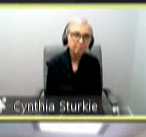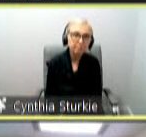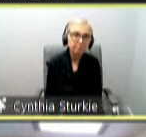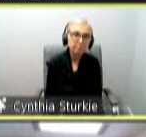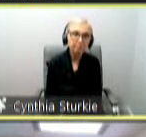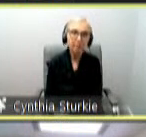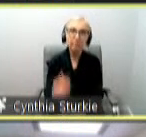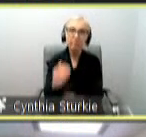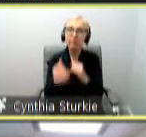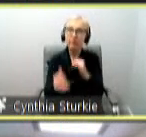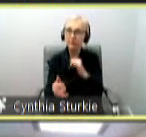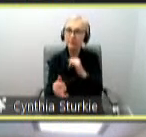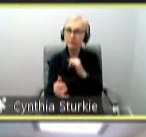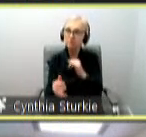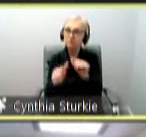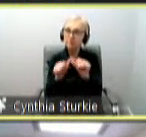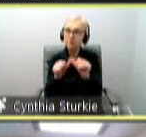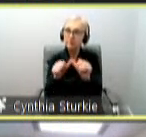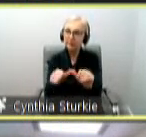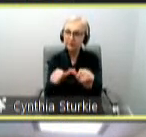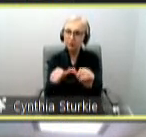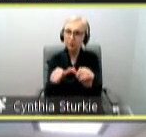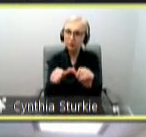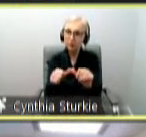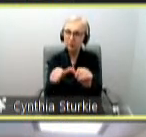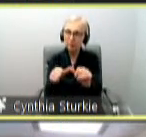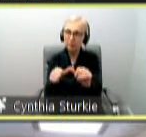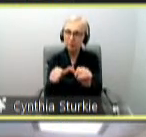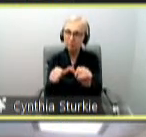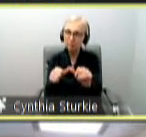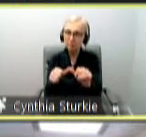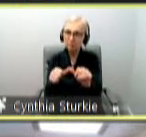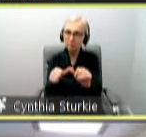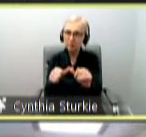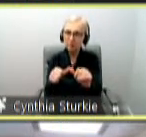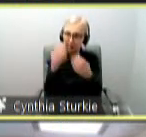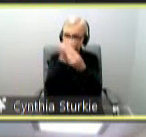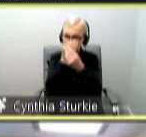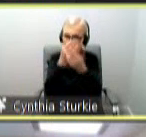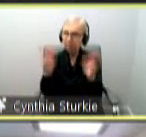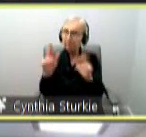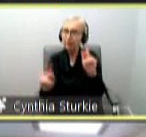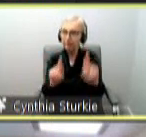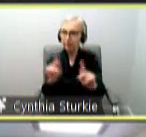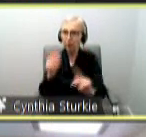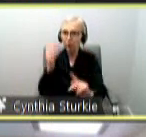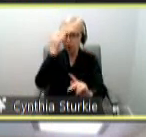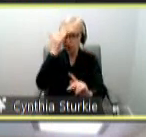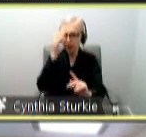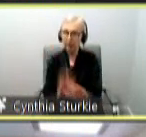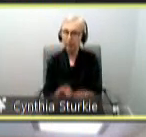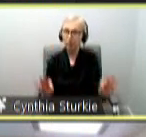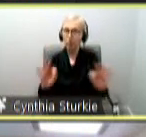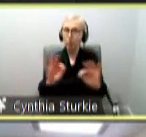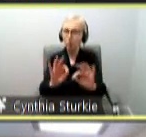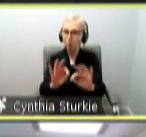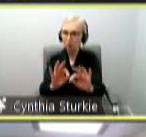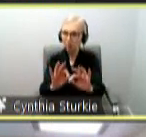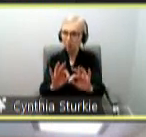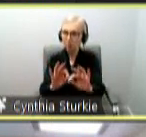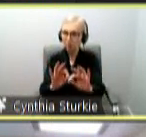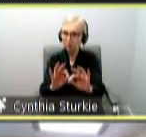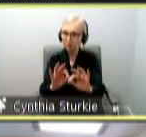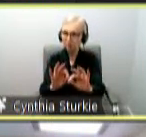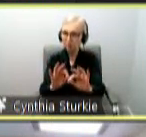And finally, continuing to let all Coloradans know the importance of staying up to date on